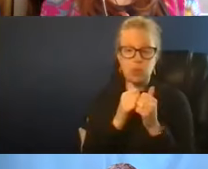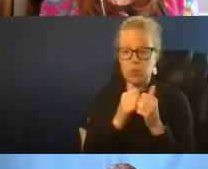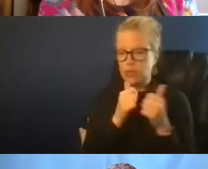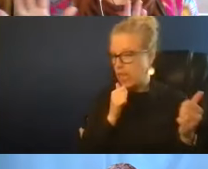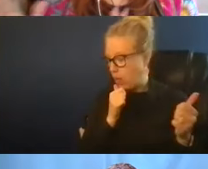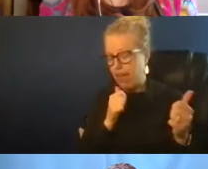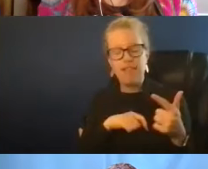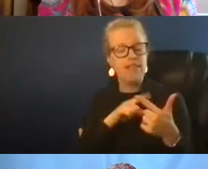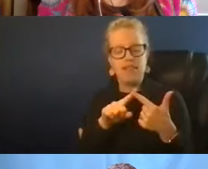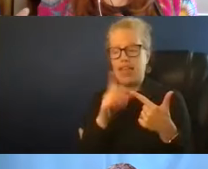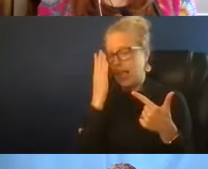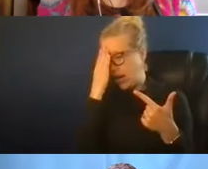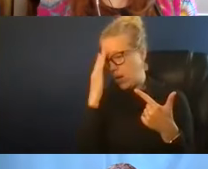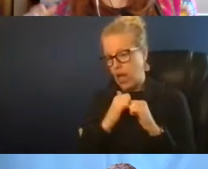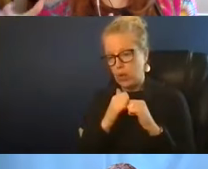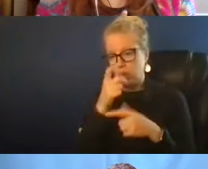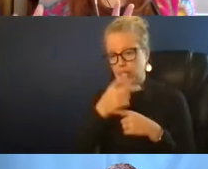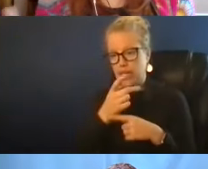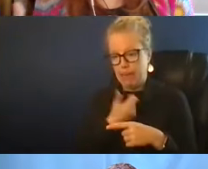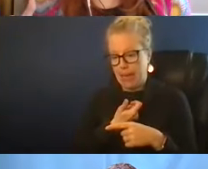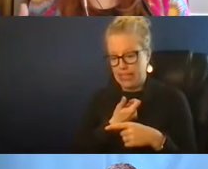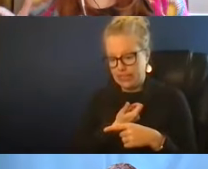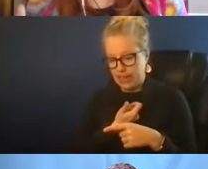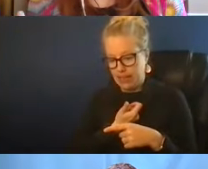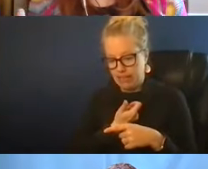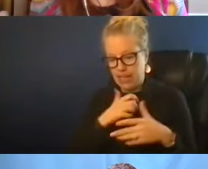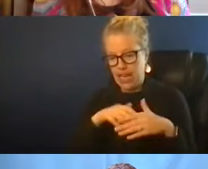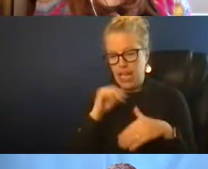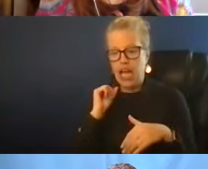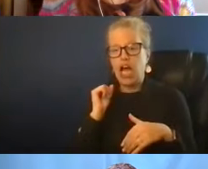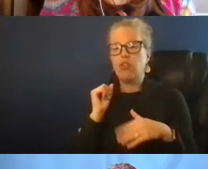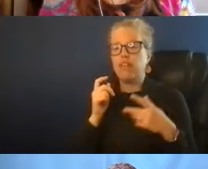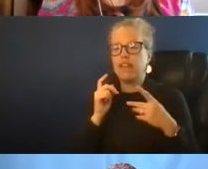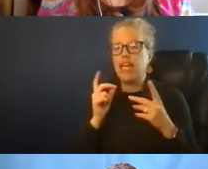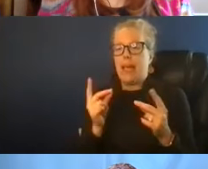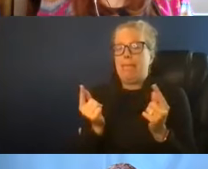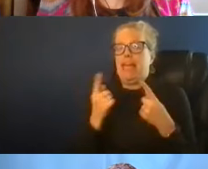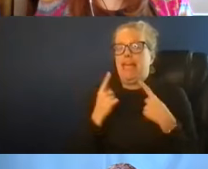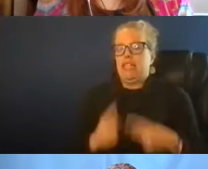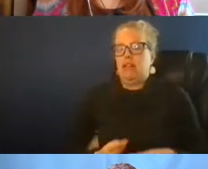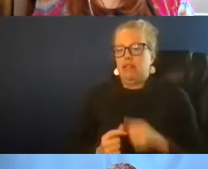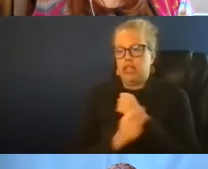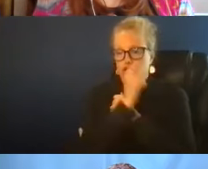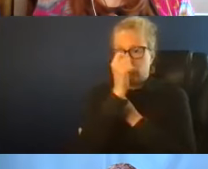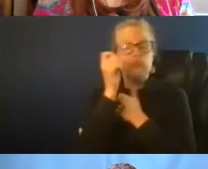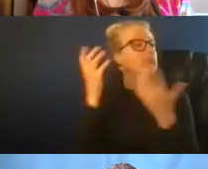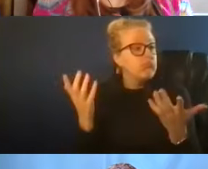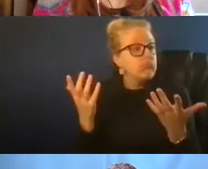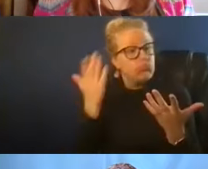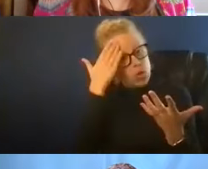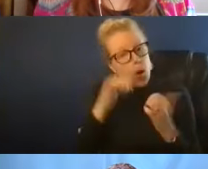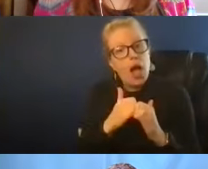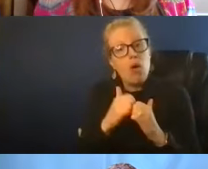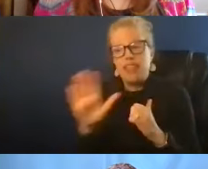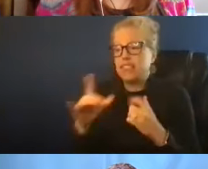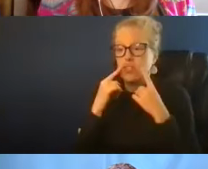know how to keep myself out of immediate physical danger. Or maybe it's,